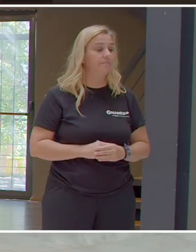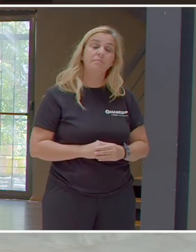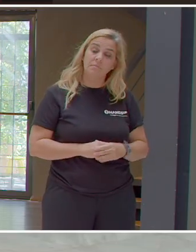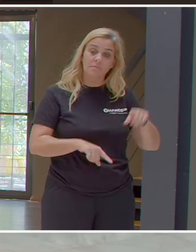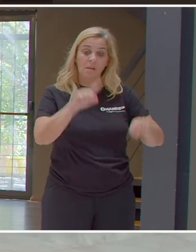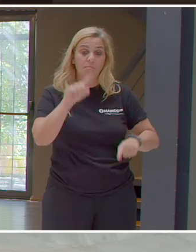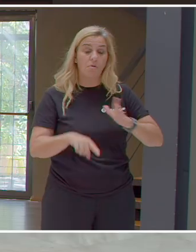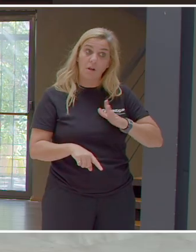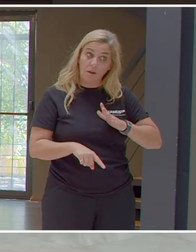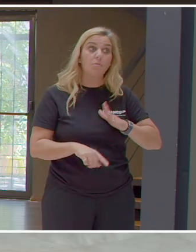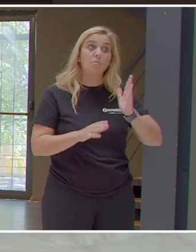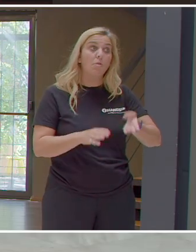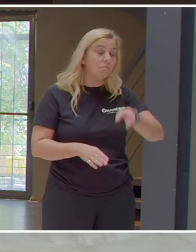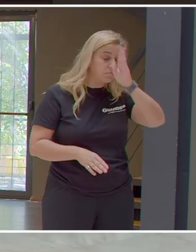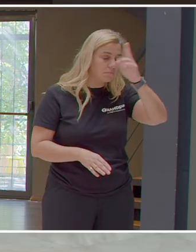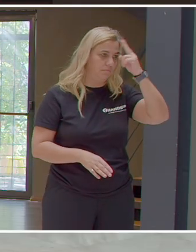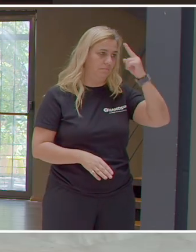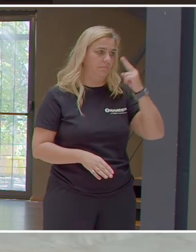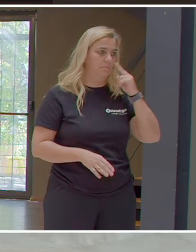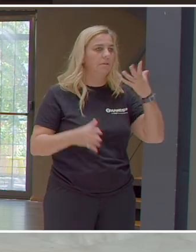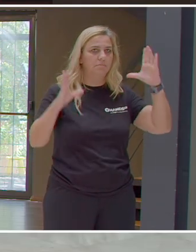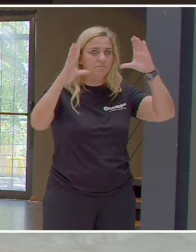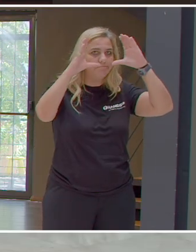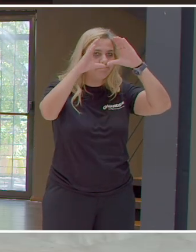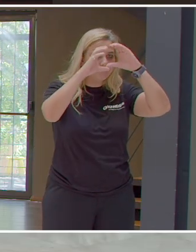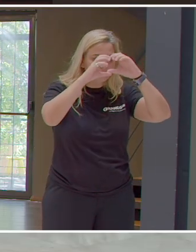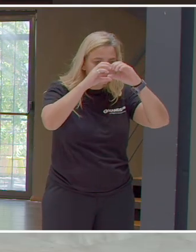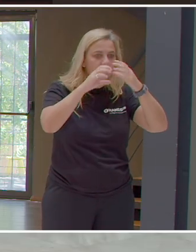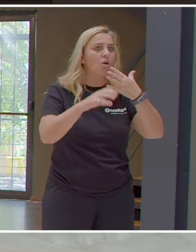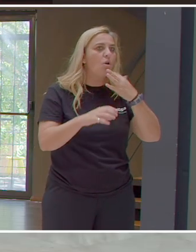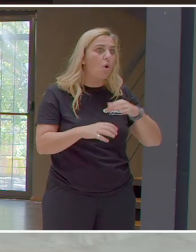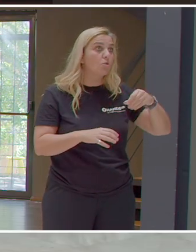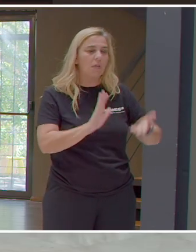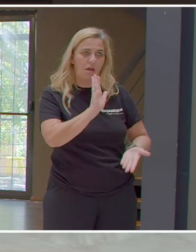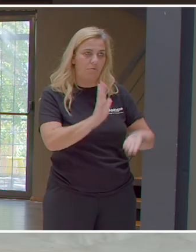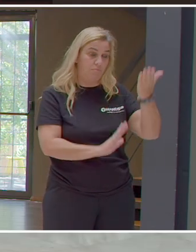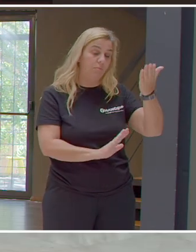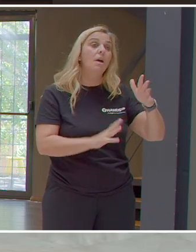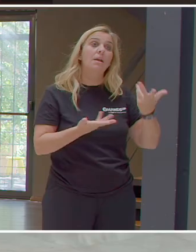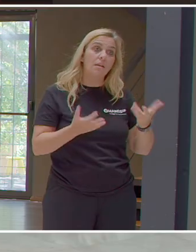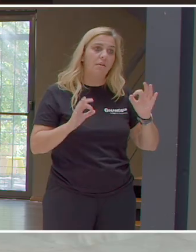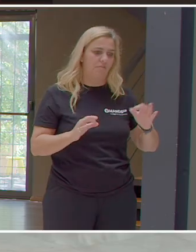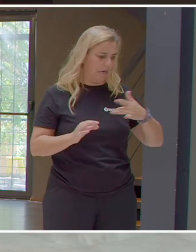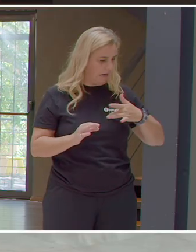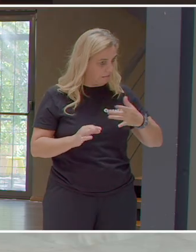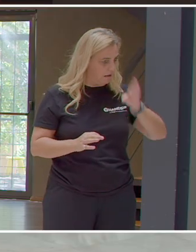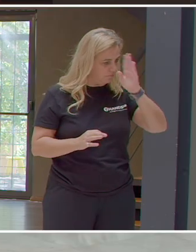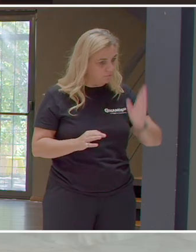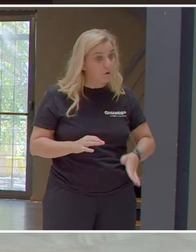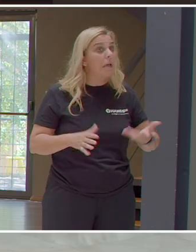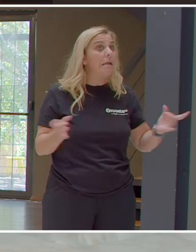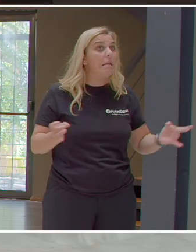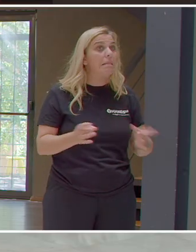face blindness or impaired vision, and also heart disease is linked to it. Amputations, they also come with